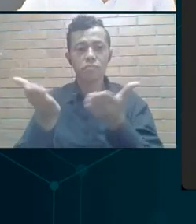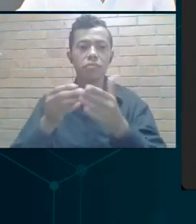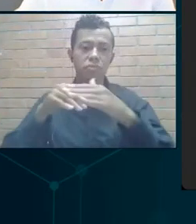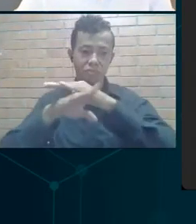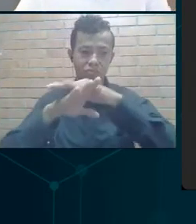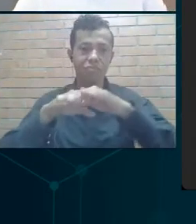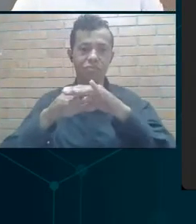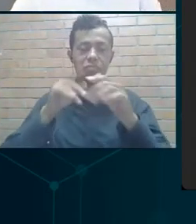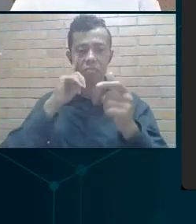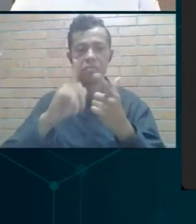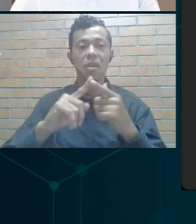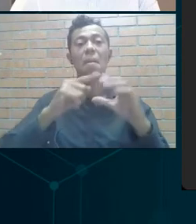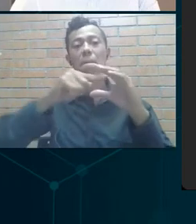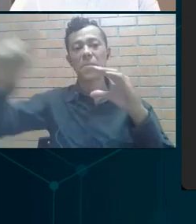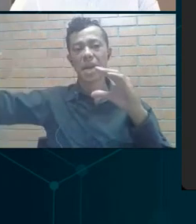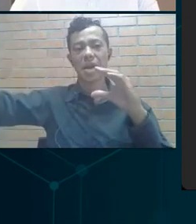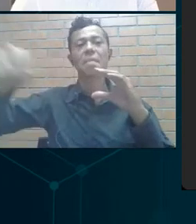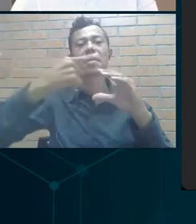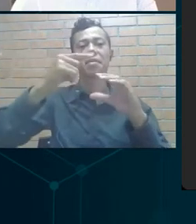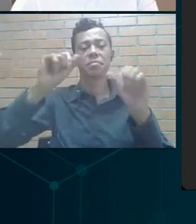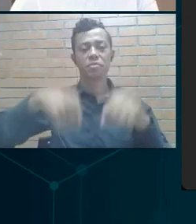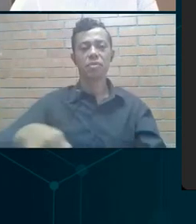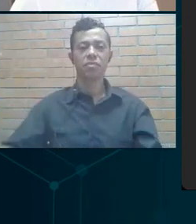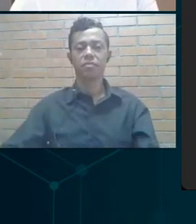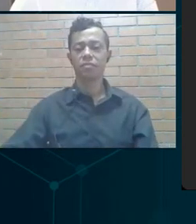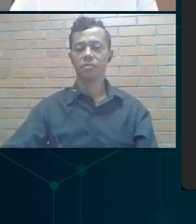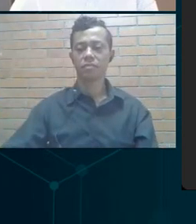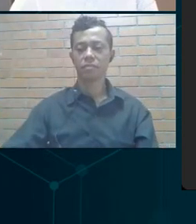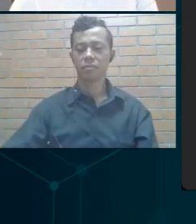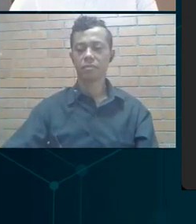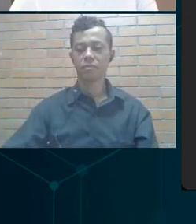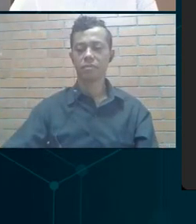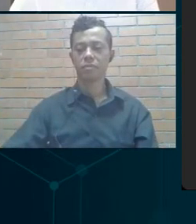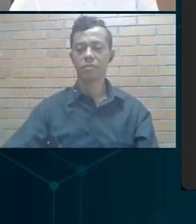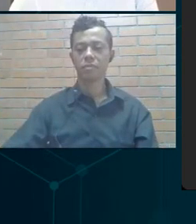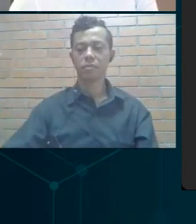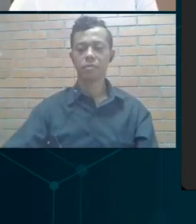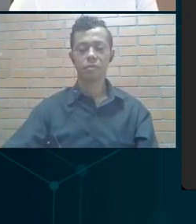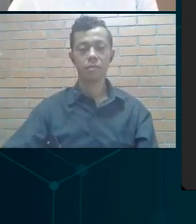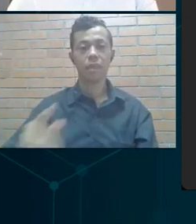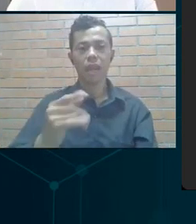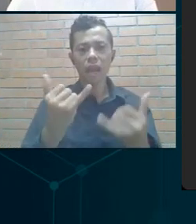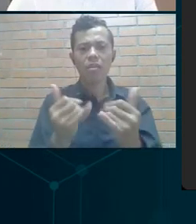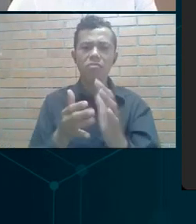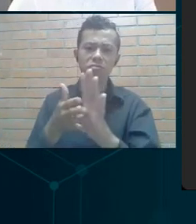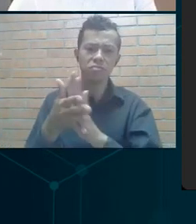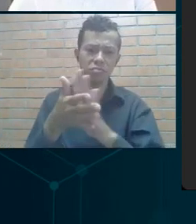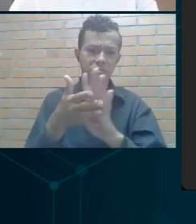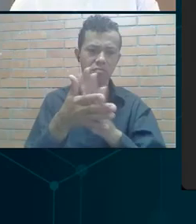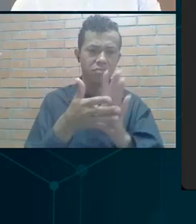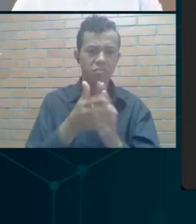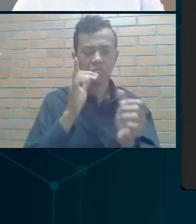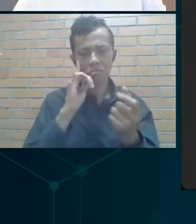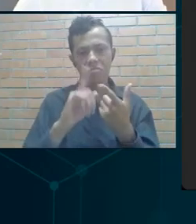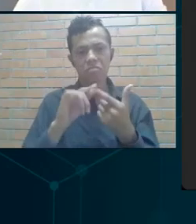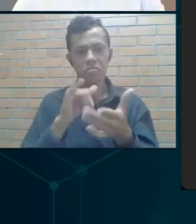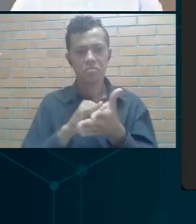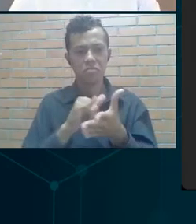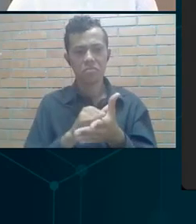Sure. I think before we go forward, I'd like to attempt to get some comments from you